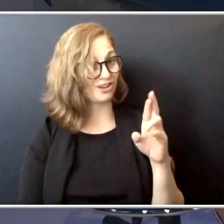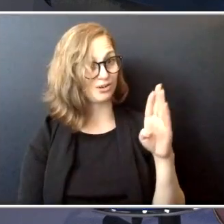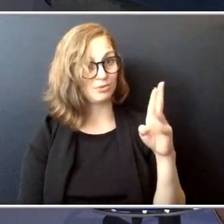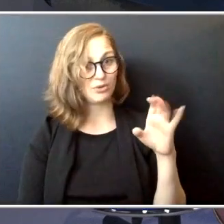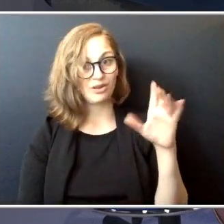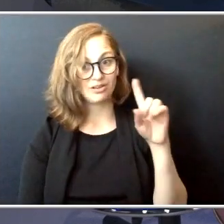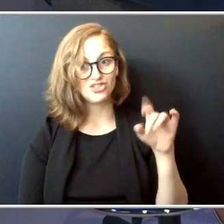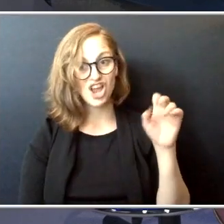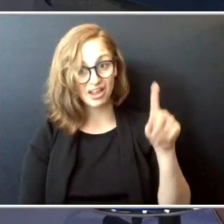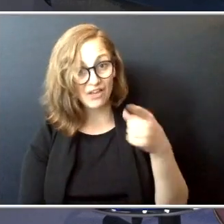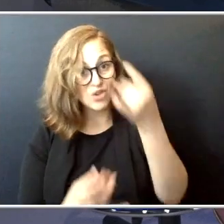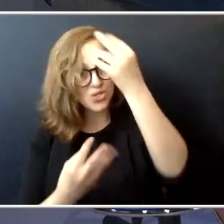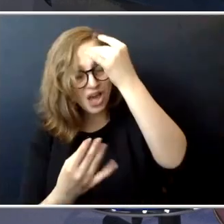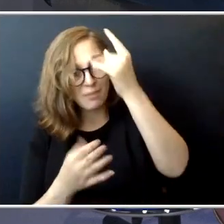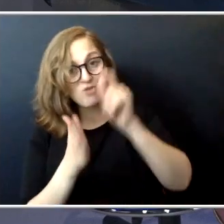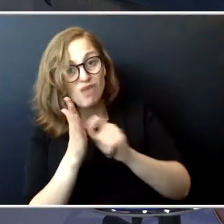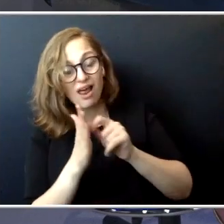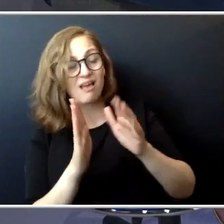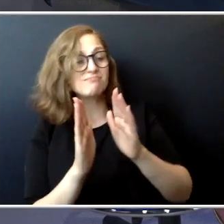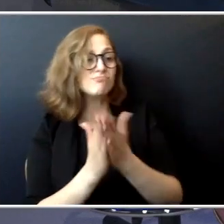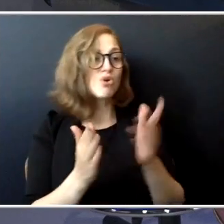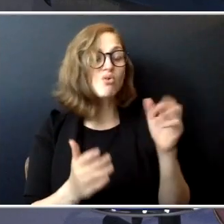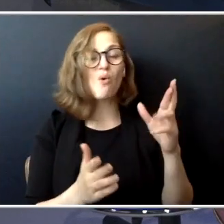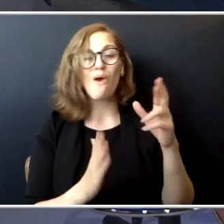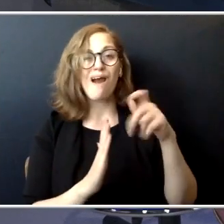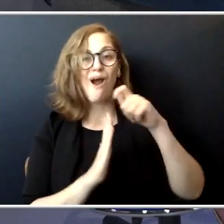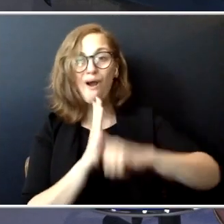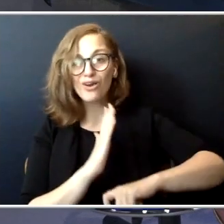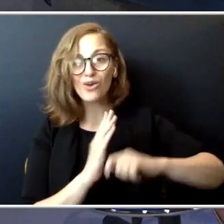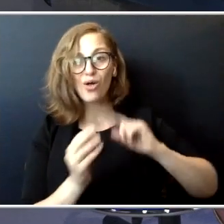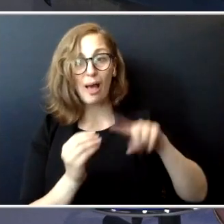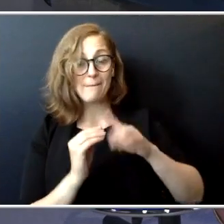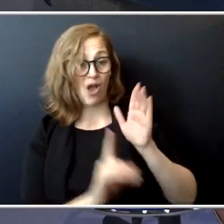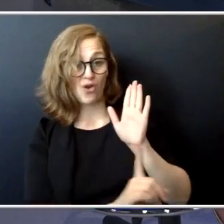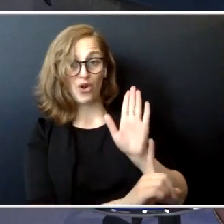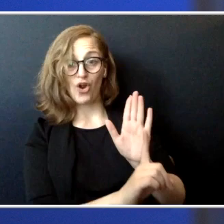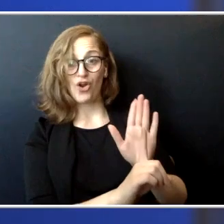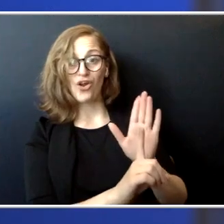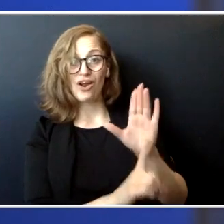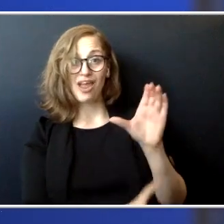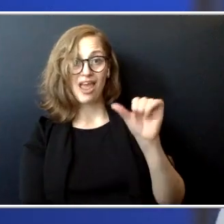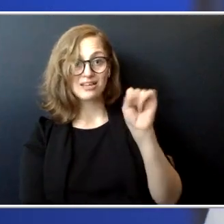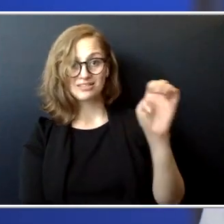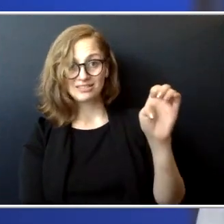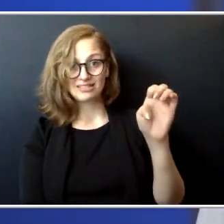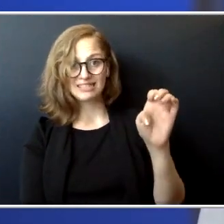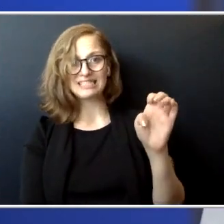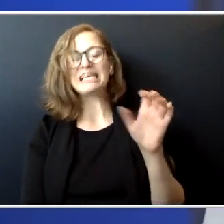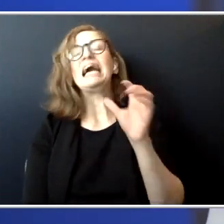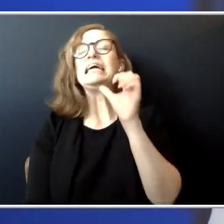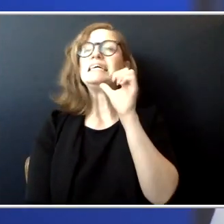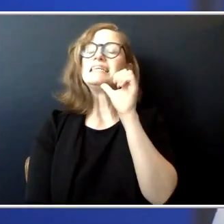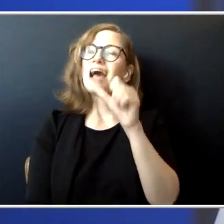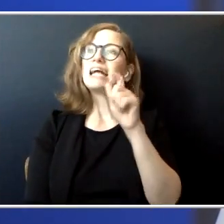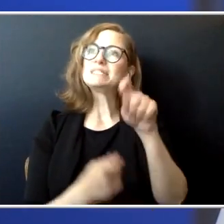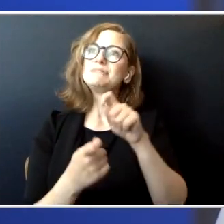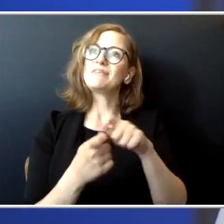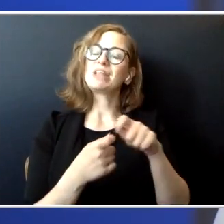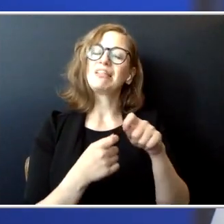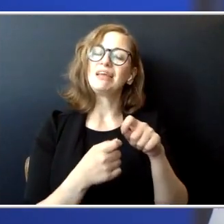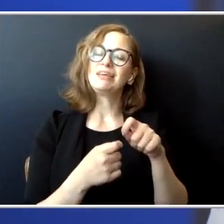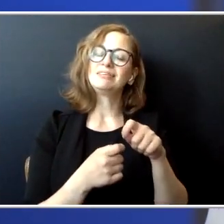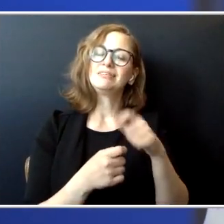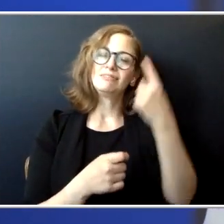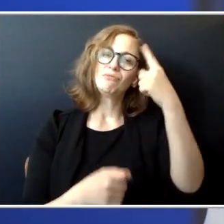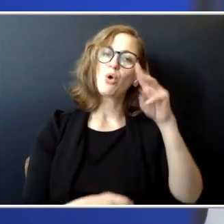on this specific case? Not on Michelle's specific case necessarily, but I